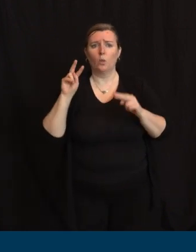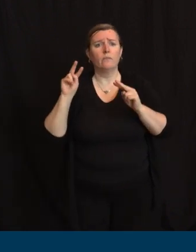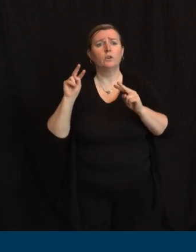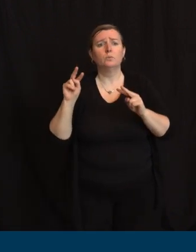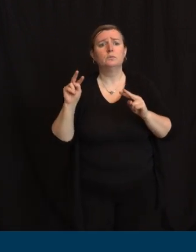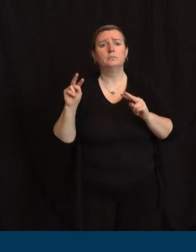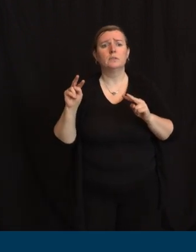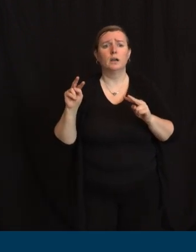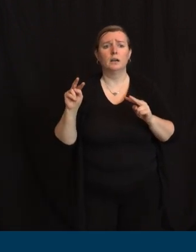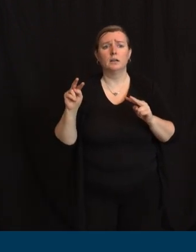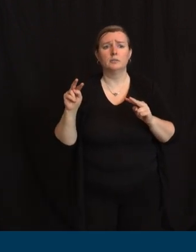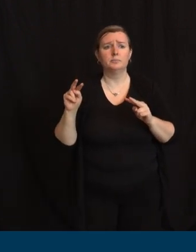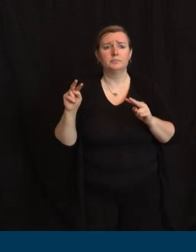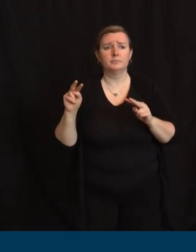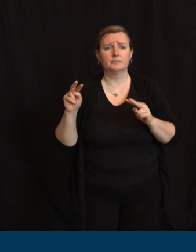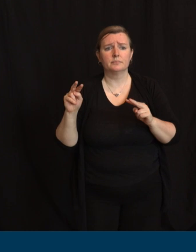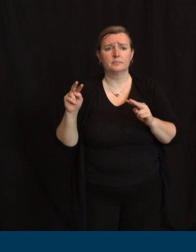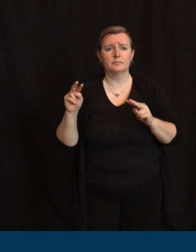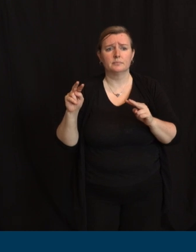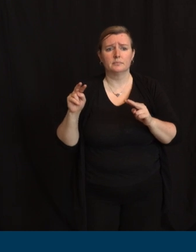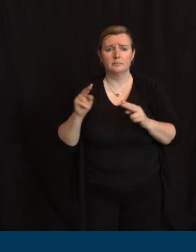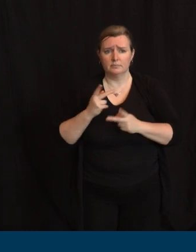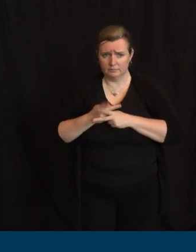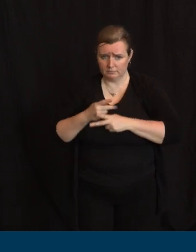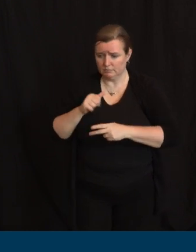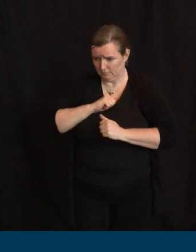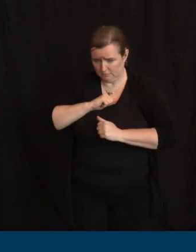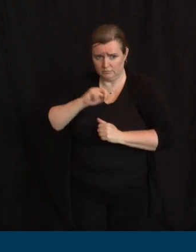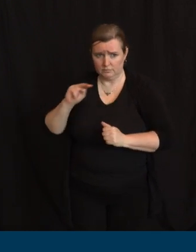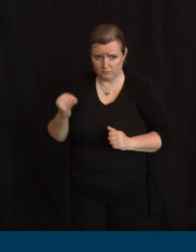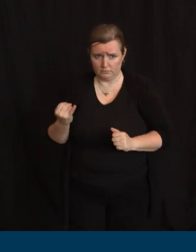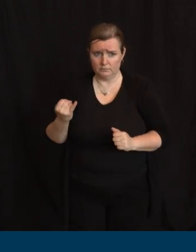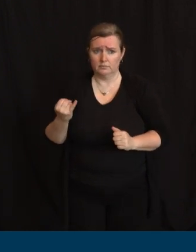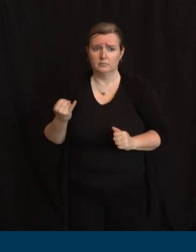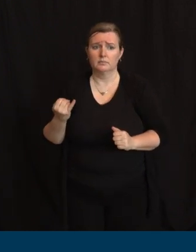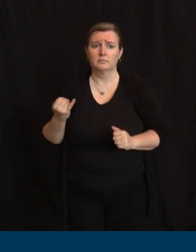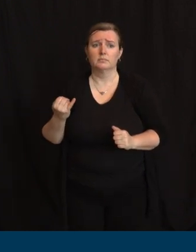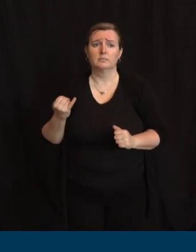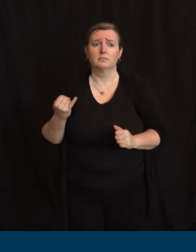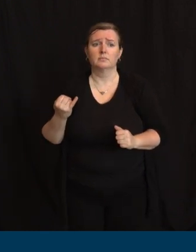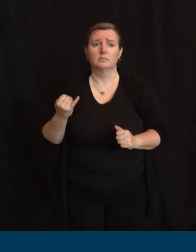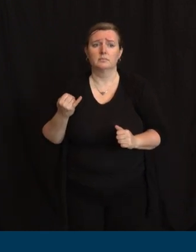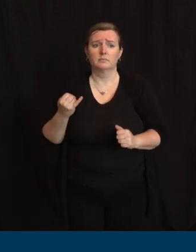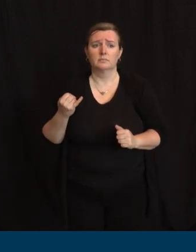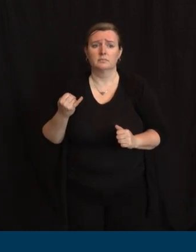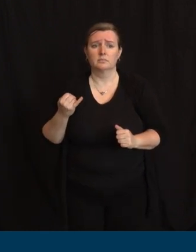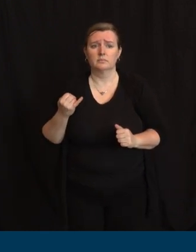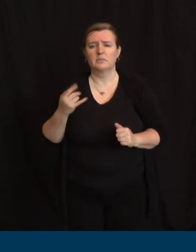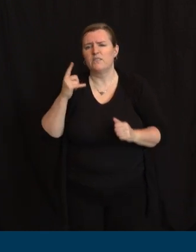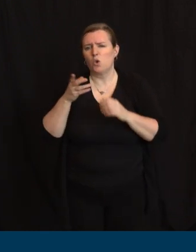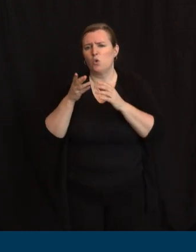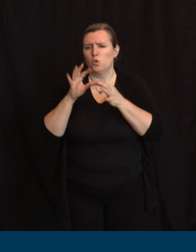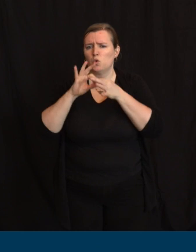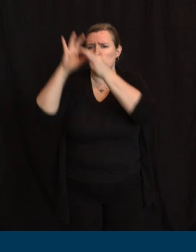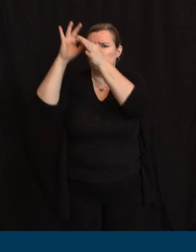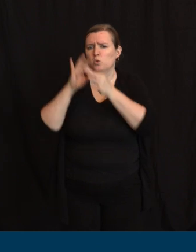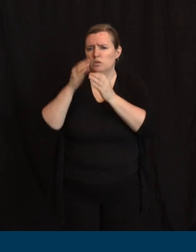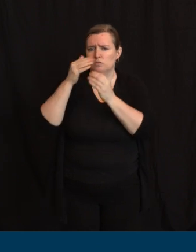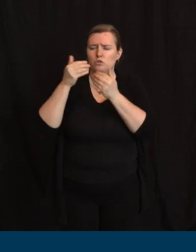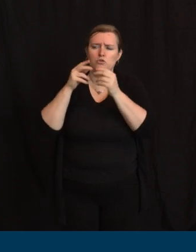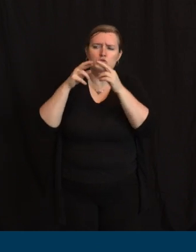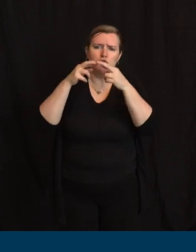We want to do that in a coordinated way regionally, and God knows we need the federal government, and it seems to me testing, scaled,